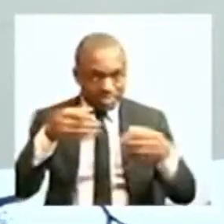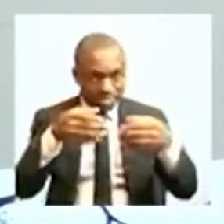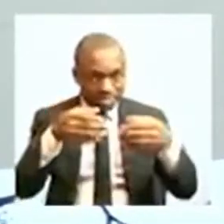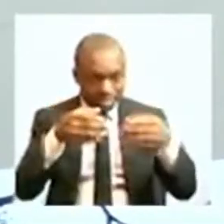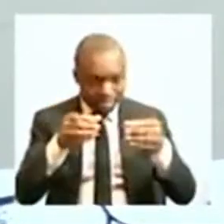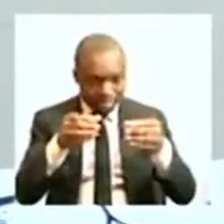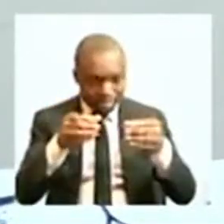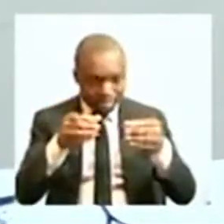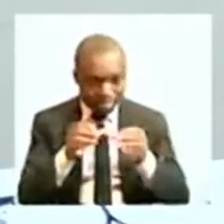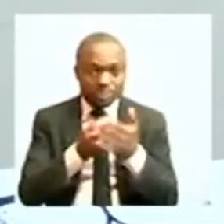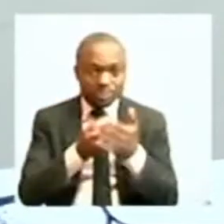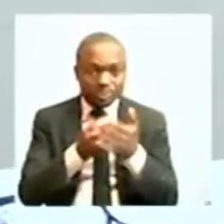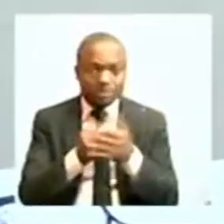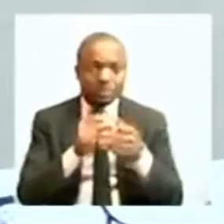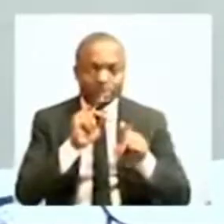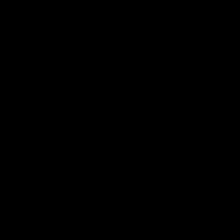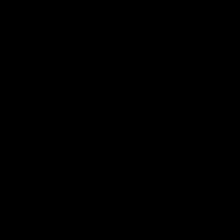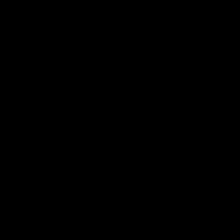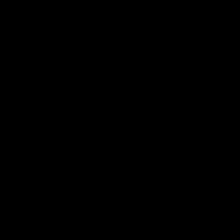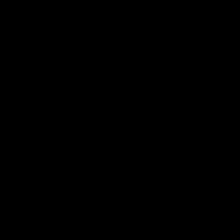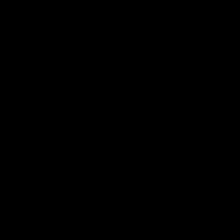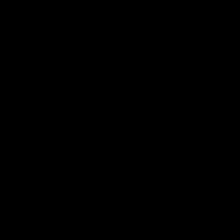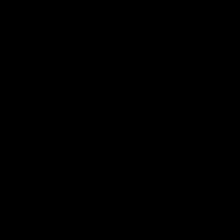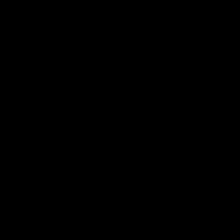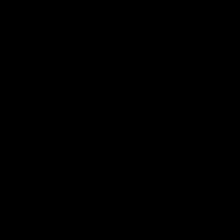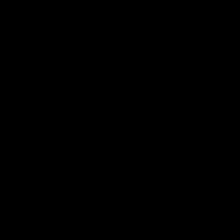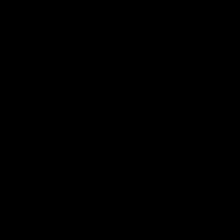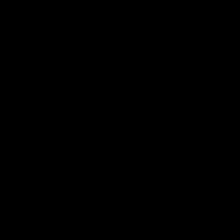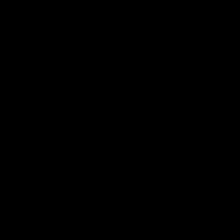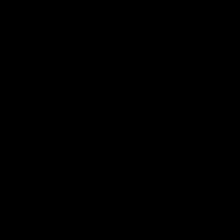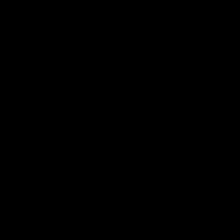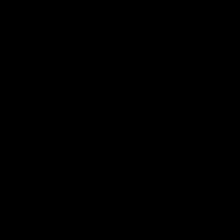Zambian people see the benefit. So,